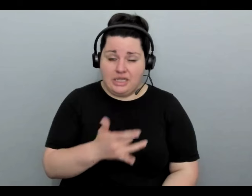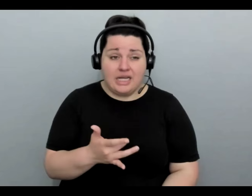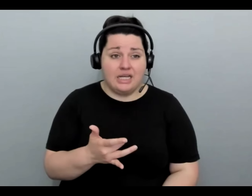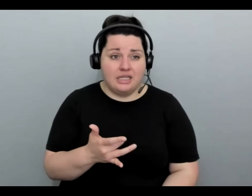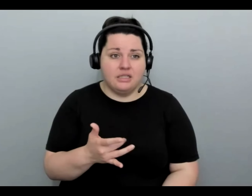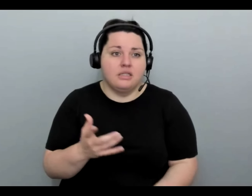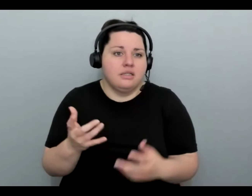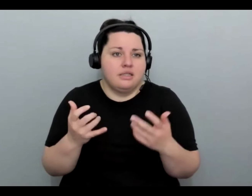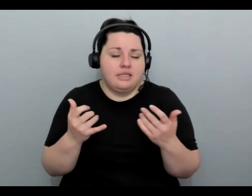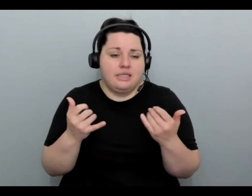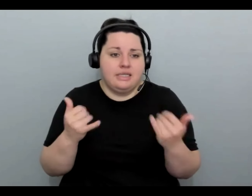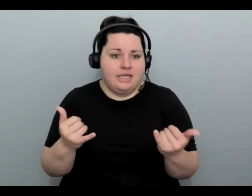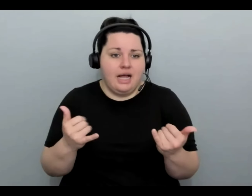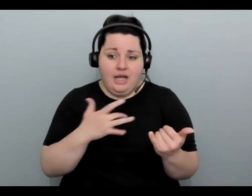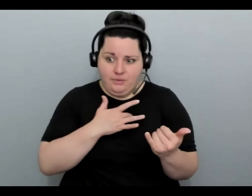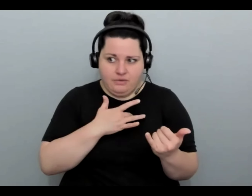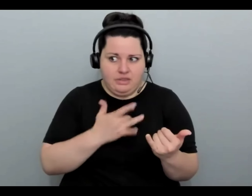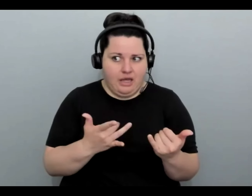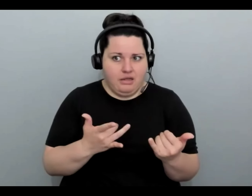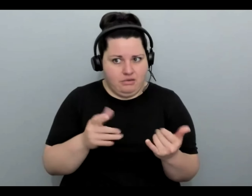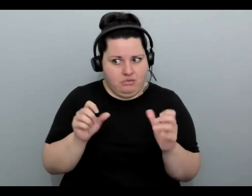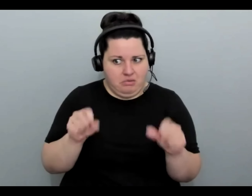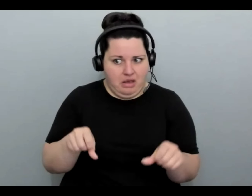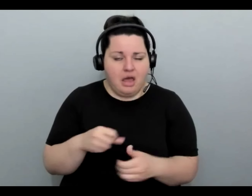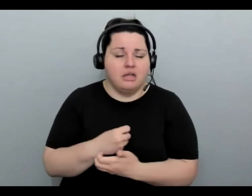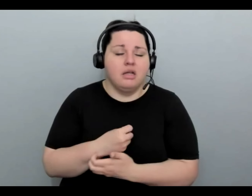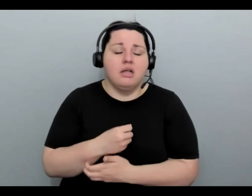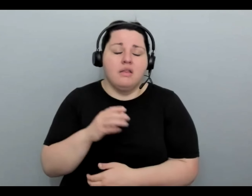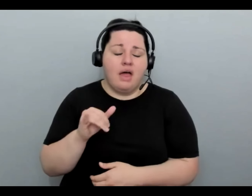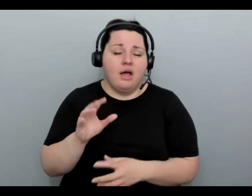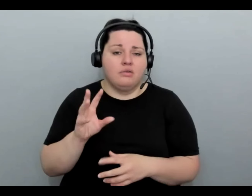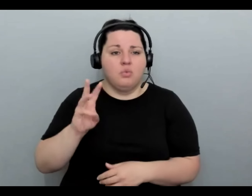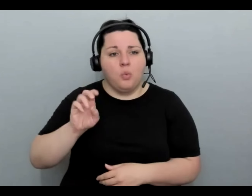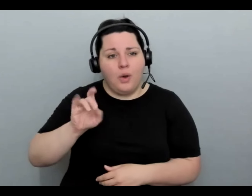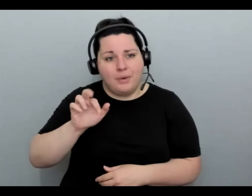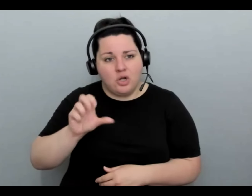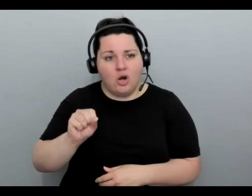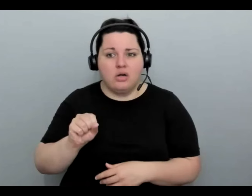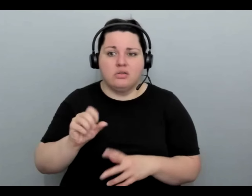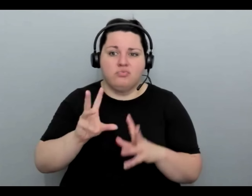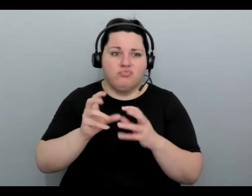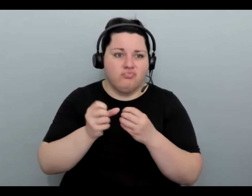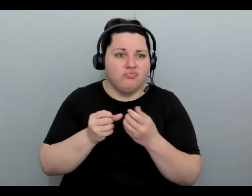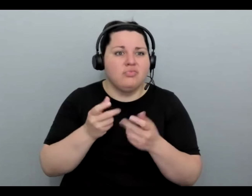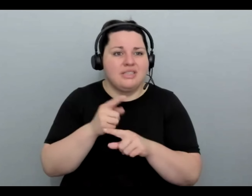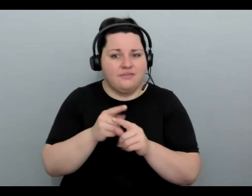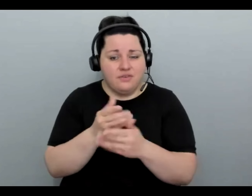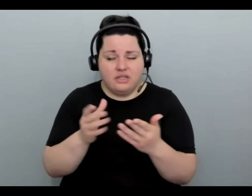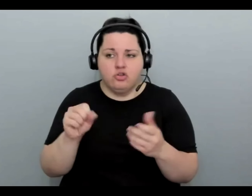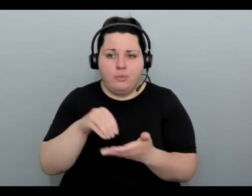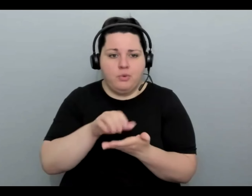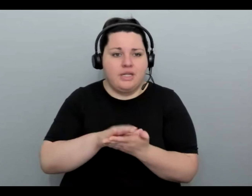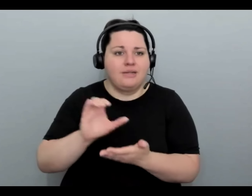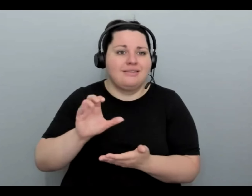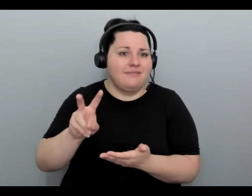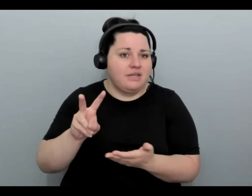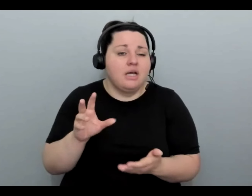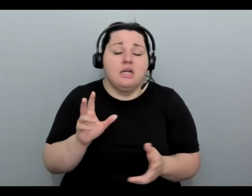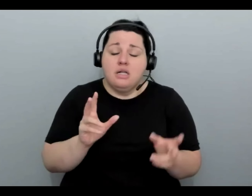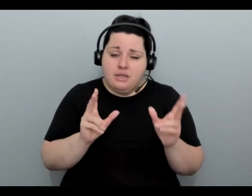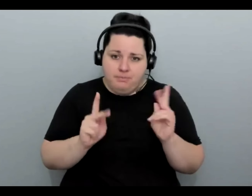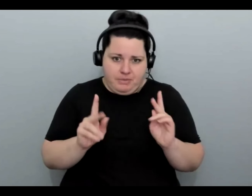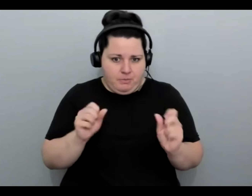now it typically lends itself to that. A lot of the webinars and different things that you're doing, it definitely should go in your CV so that people can see that